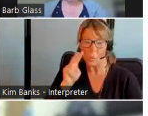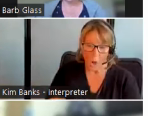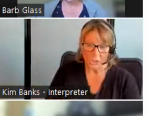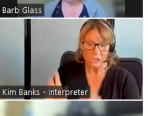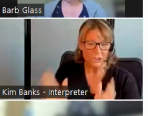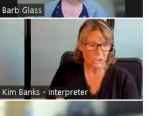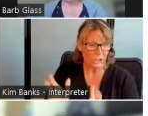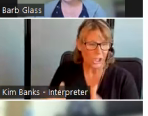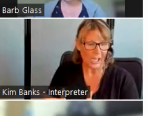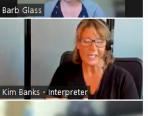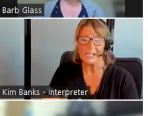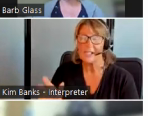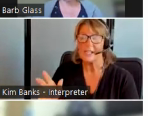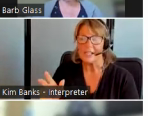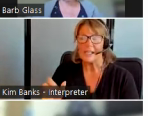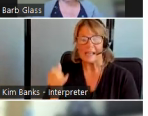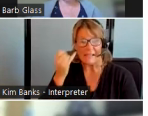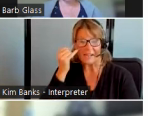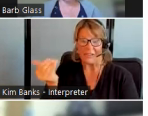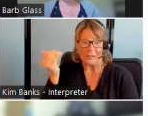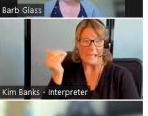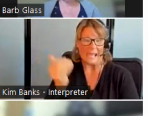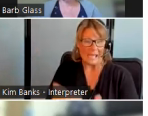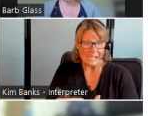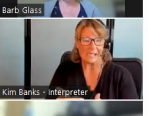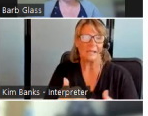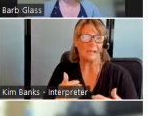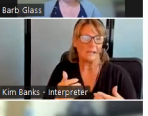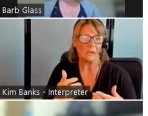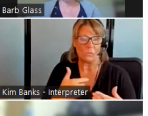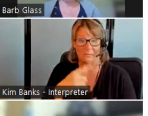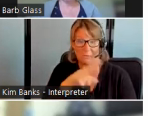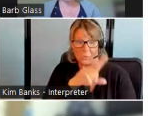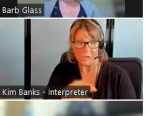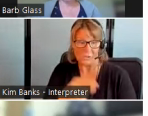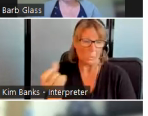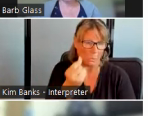throughout the presentation. Of course, at the end, if you would like to ask anything, that's fine too.